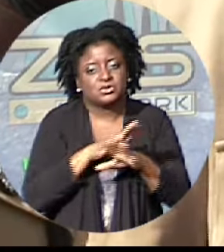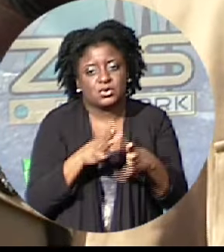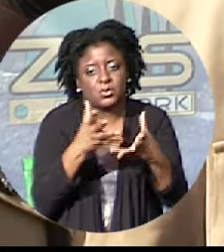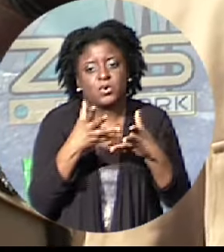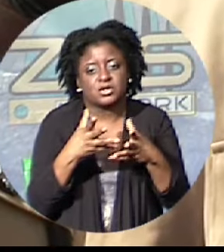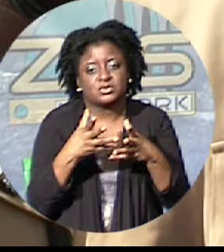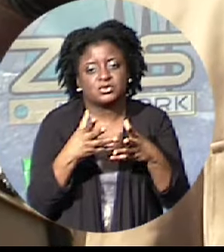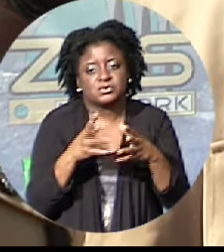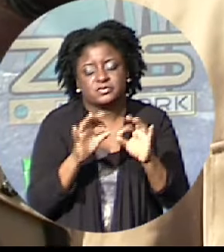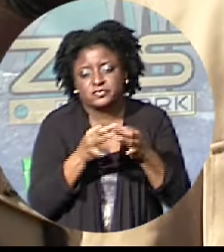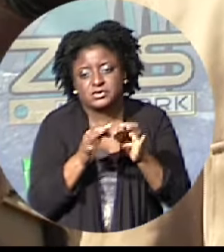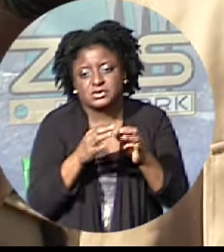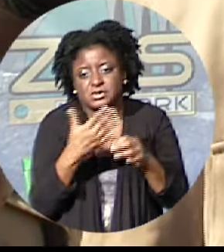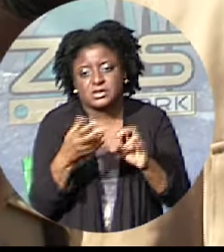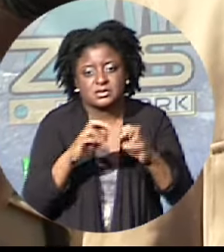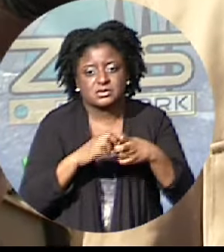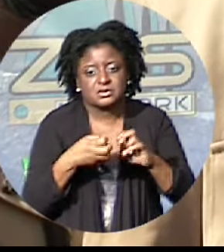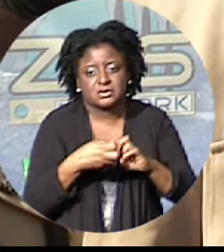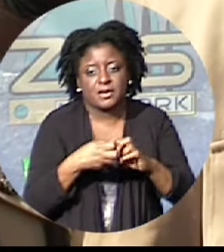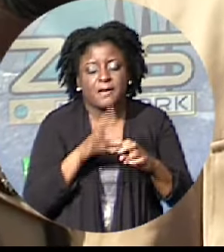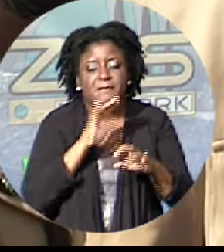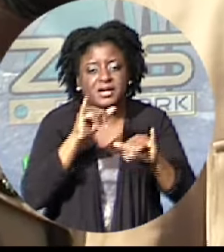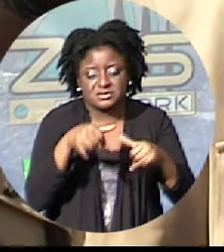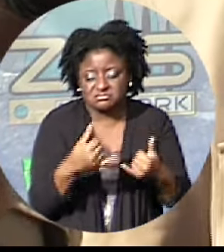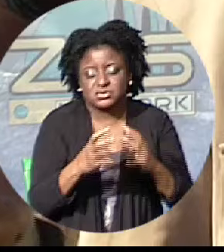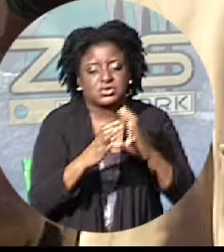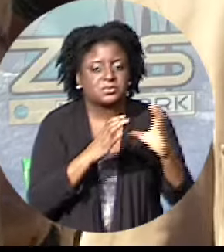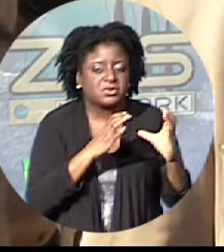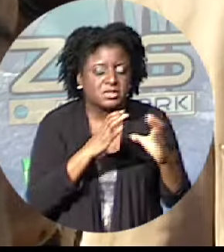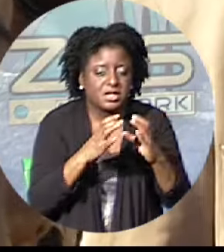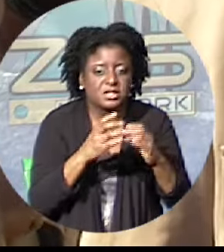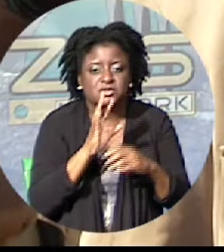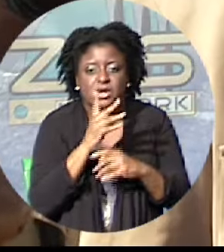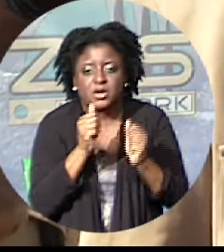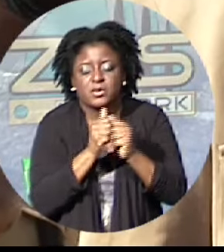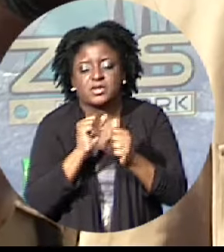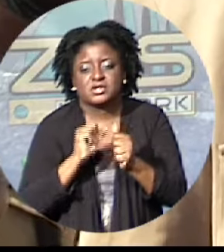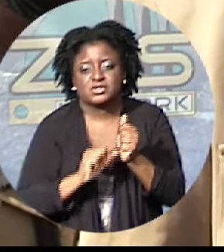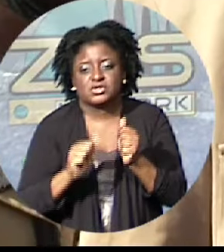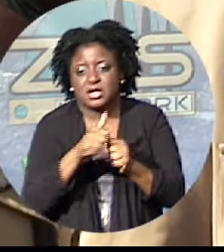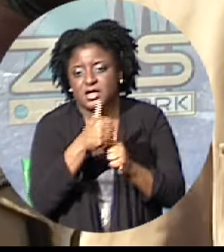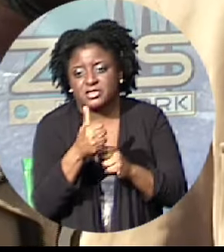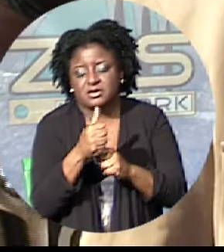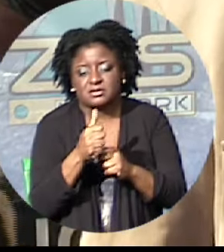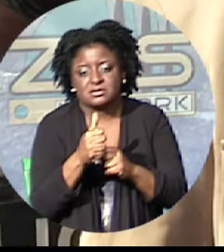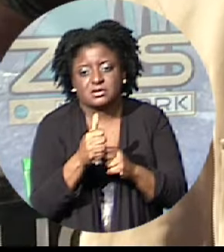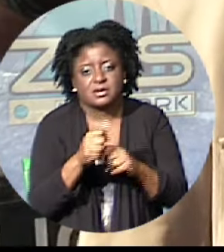resolve their differences by just communicating and speaking with each other. Instead, what they do